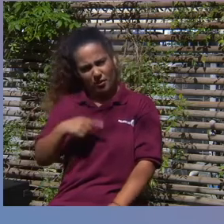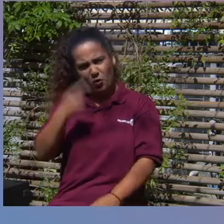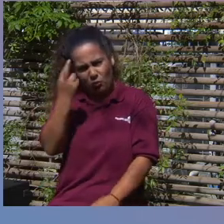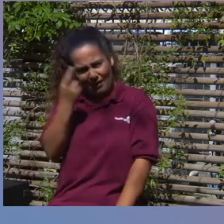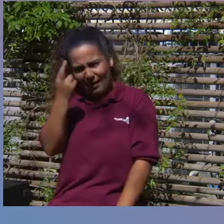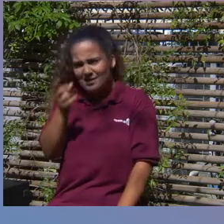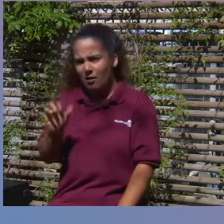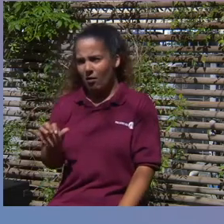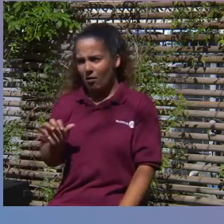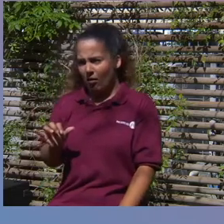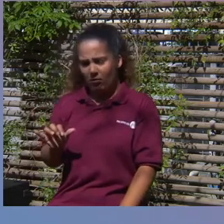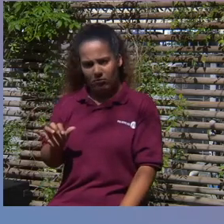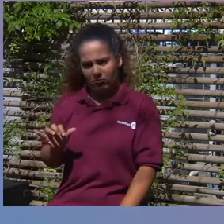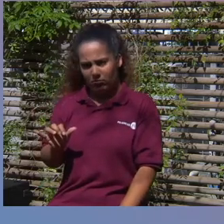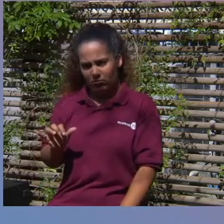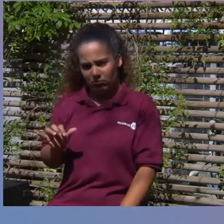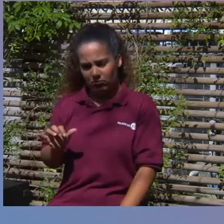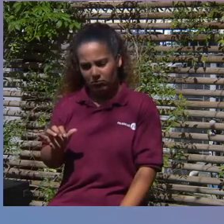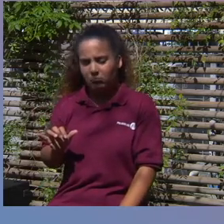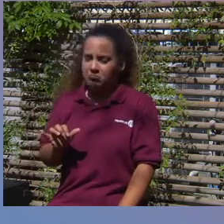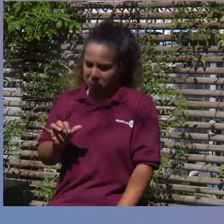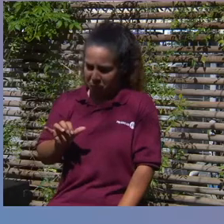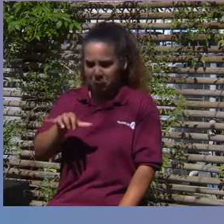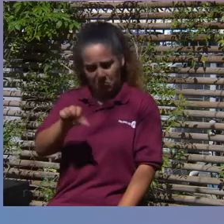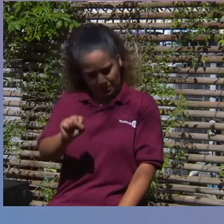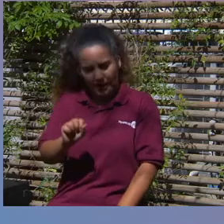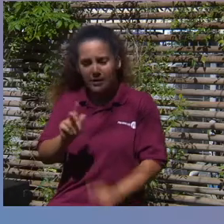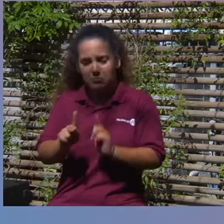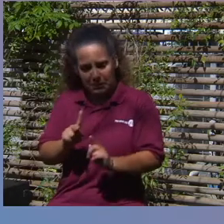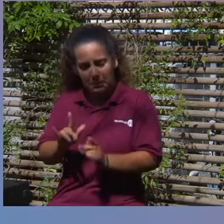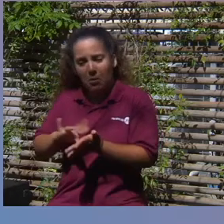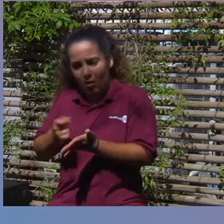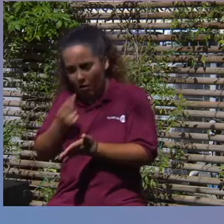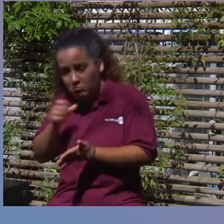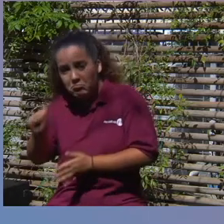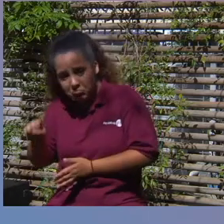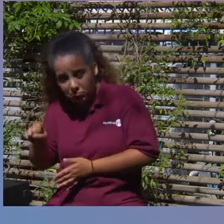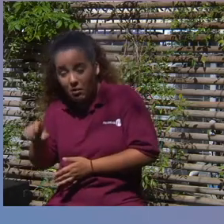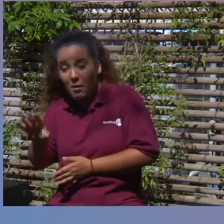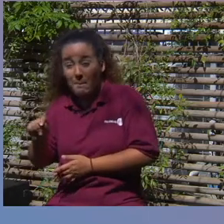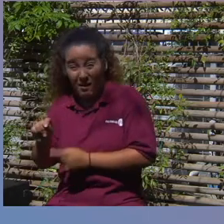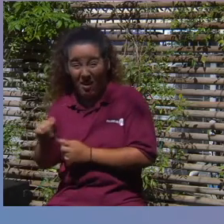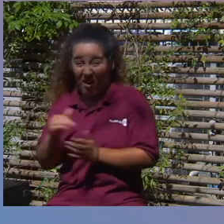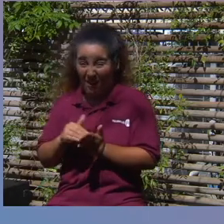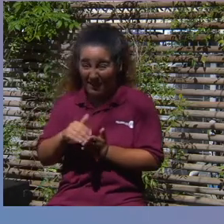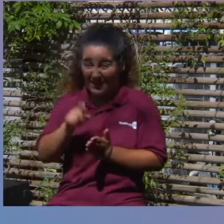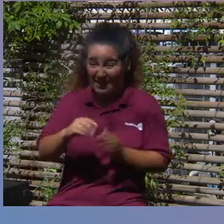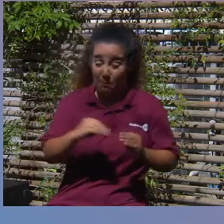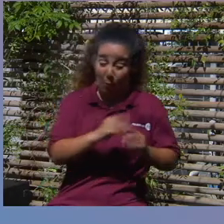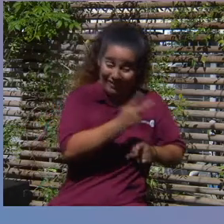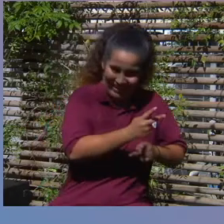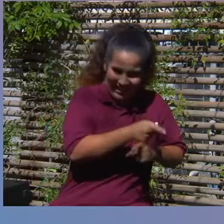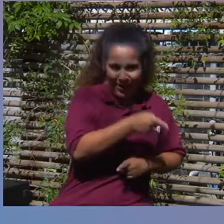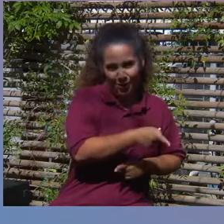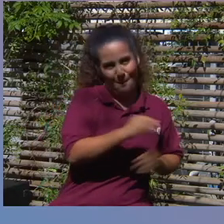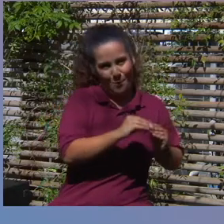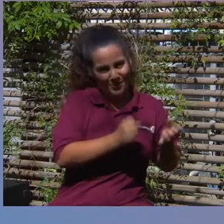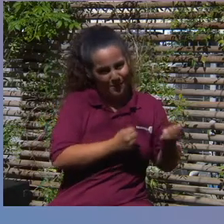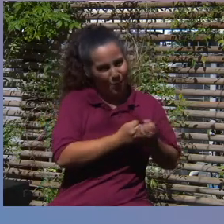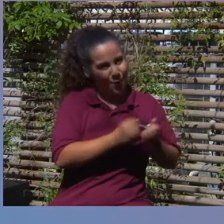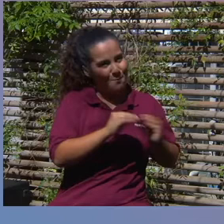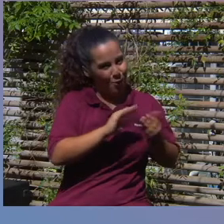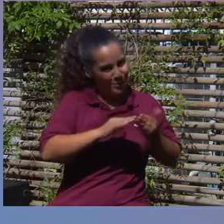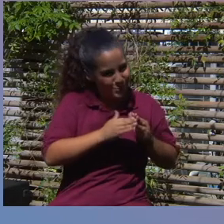realizing that like it is more than just, yes, there are some people who will need medication to stabilize, but what we often need is more care, more support, more